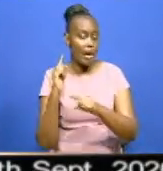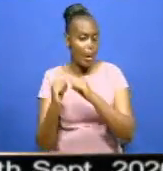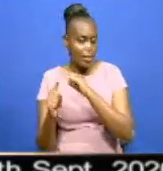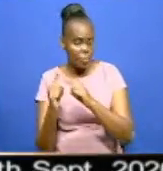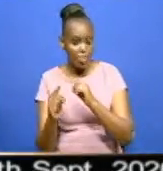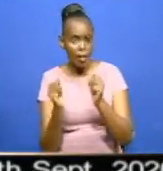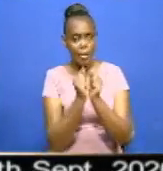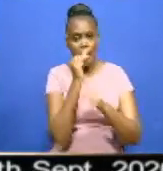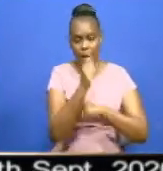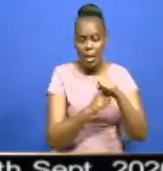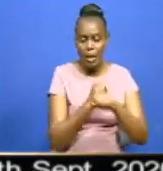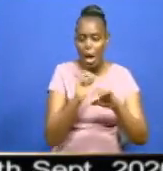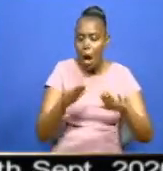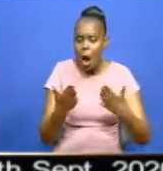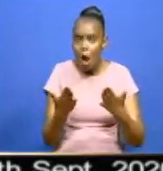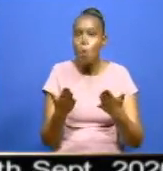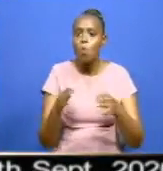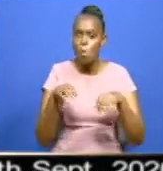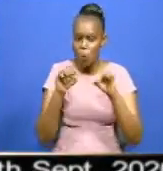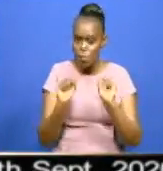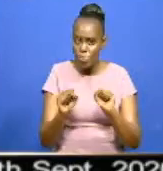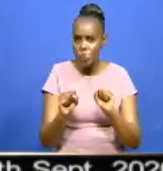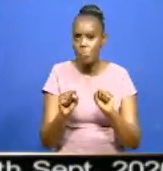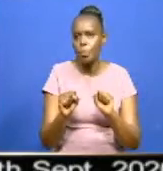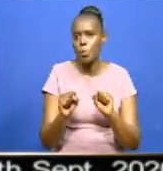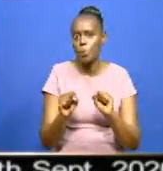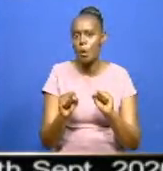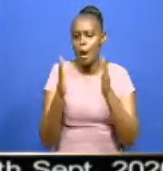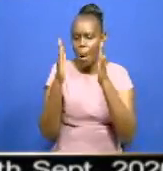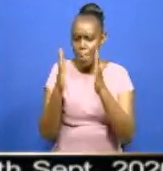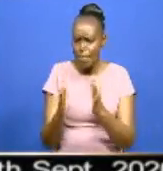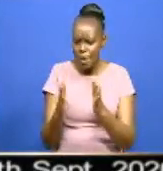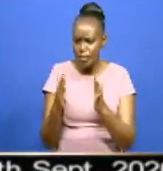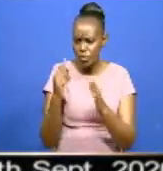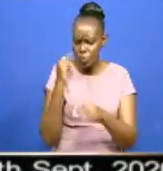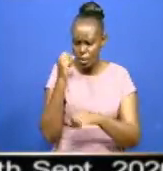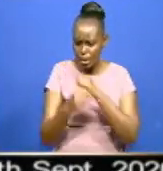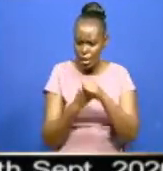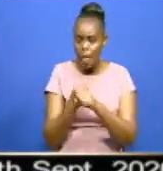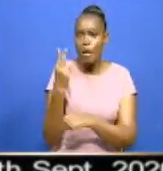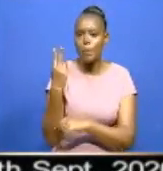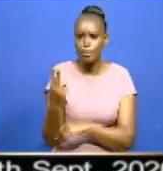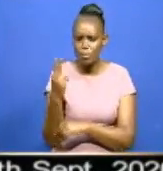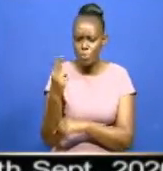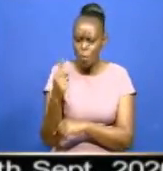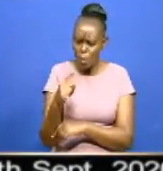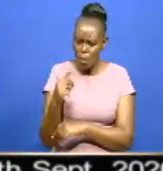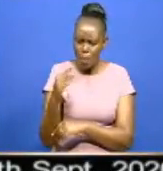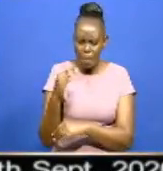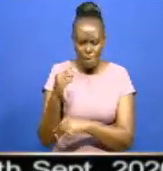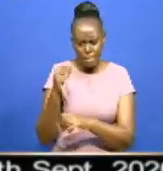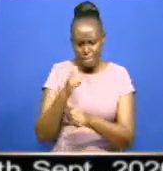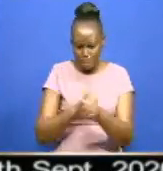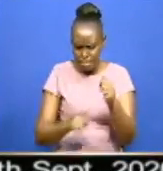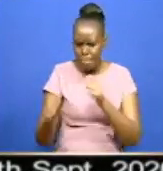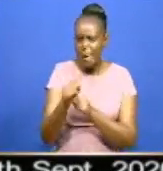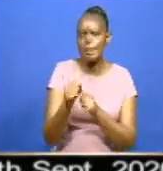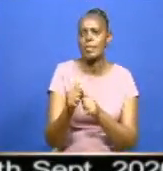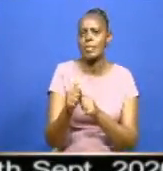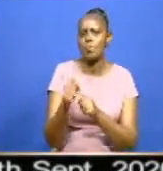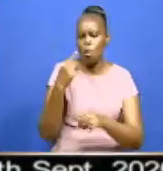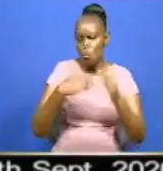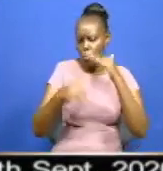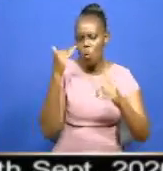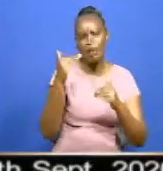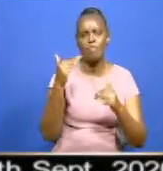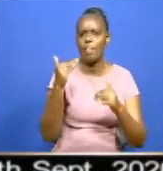Mr. Speaker, how on earth would even a candidate with only 2 years pass the shortlisting stage, leave alone even